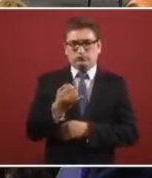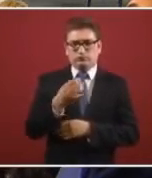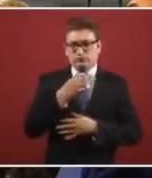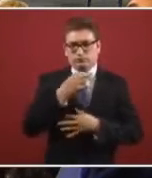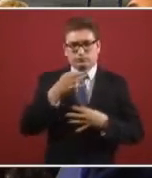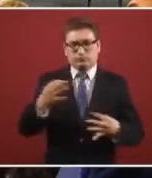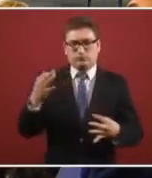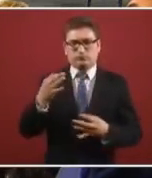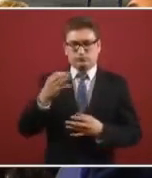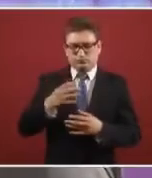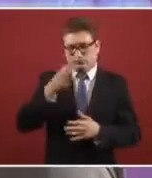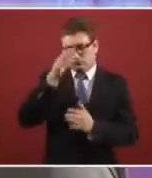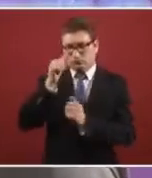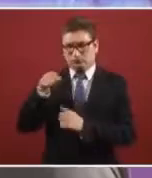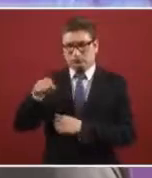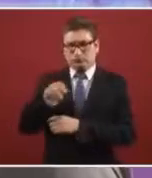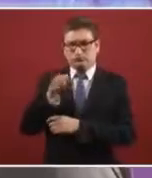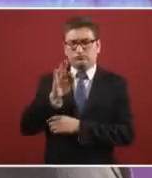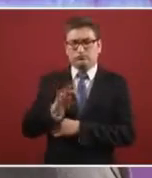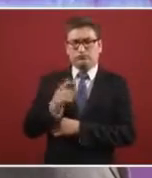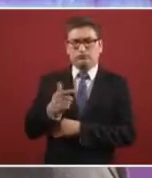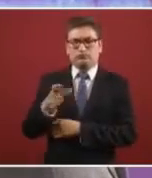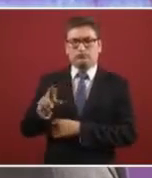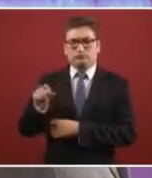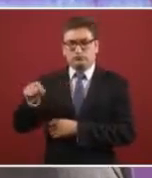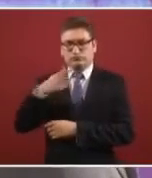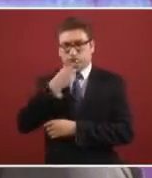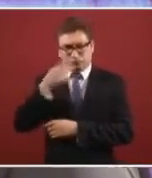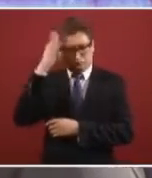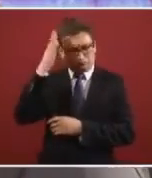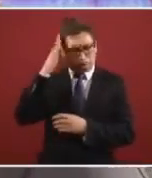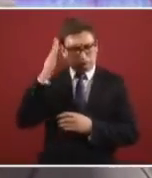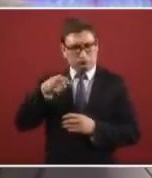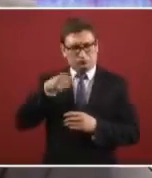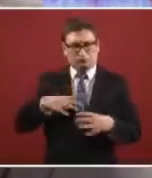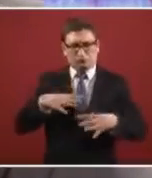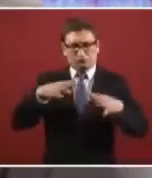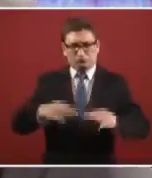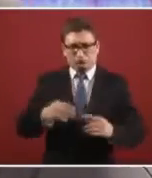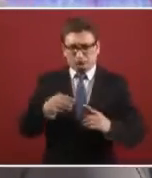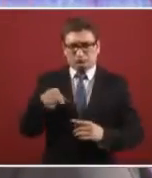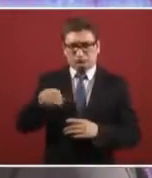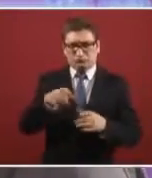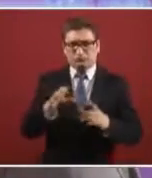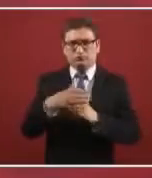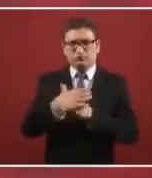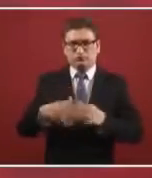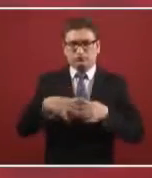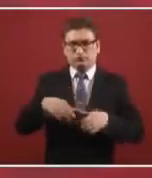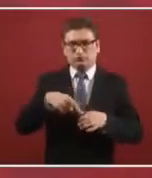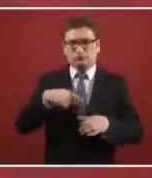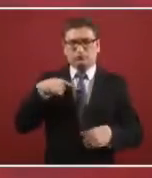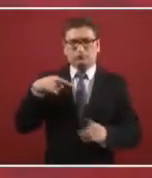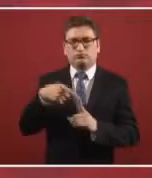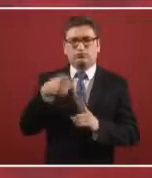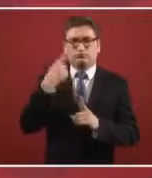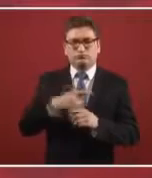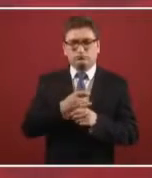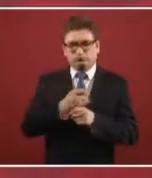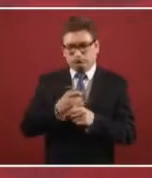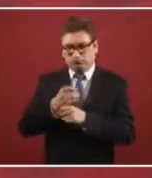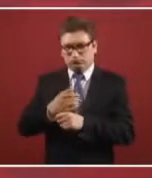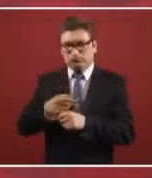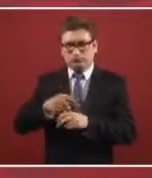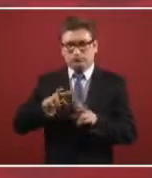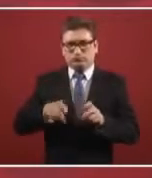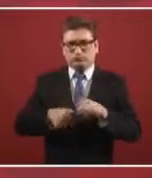June, por parte when del they fiscal took general the para crear esta made the unidad especial de agreement so investigación that e this investigación para el unit caso de of Ayotzinapa, investigation que